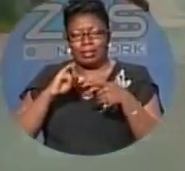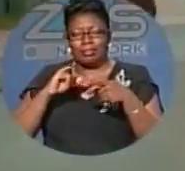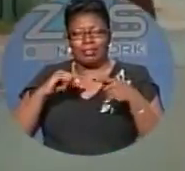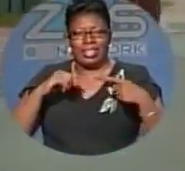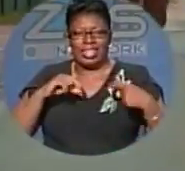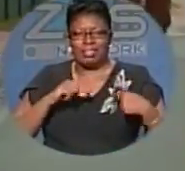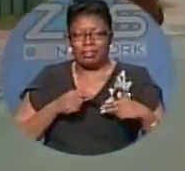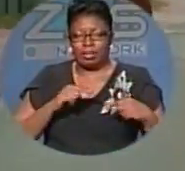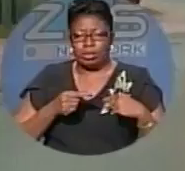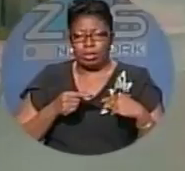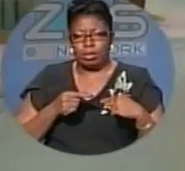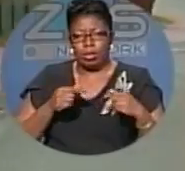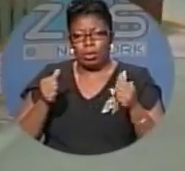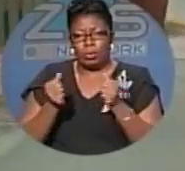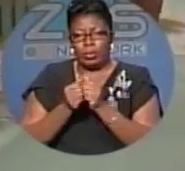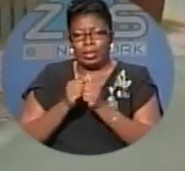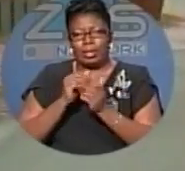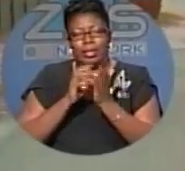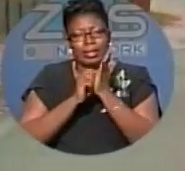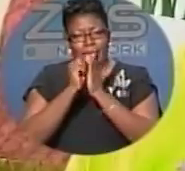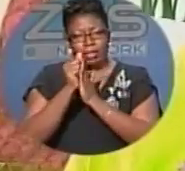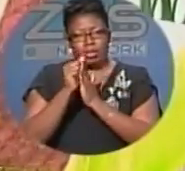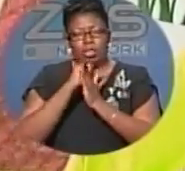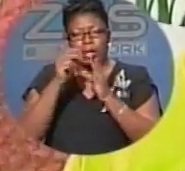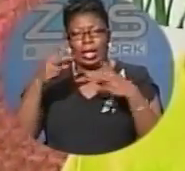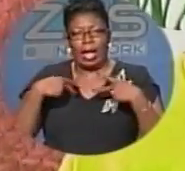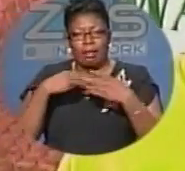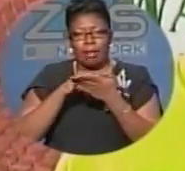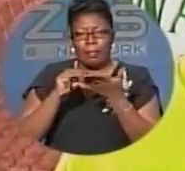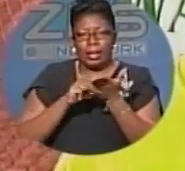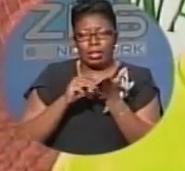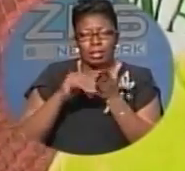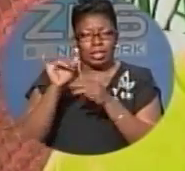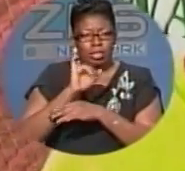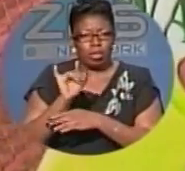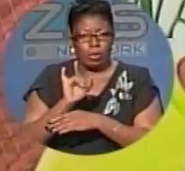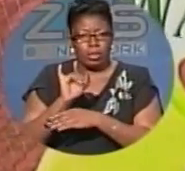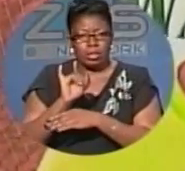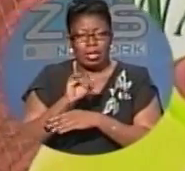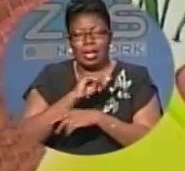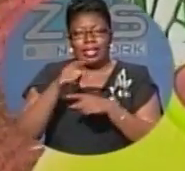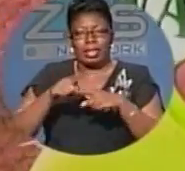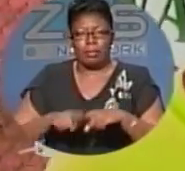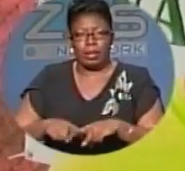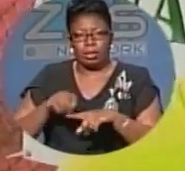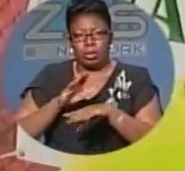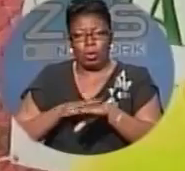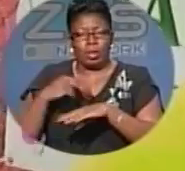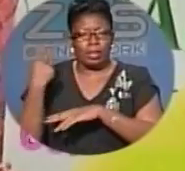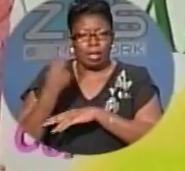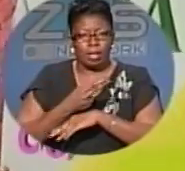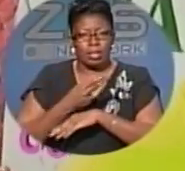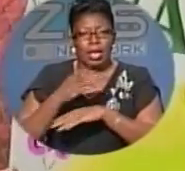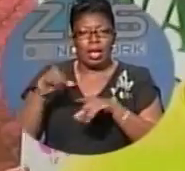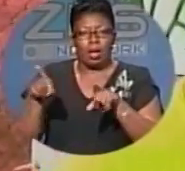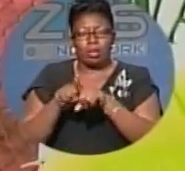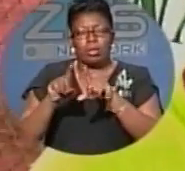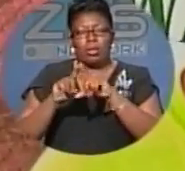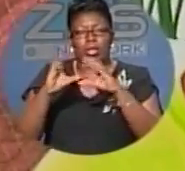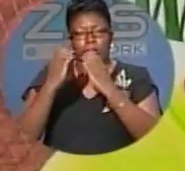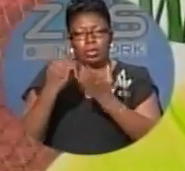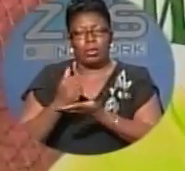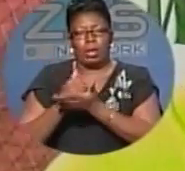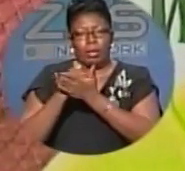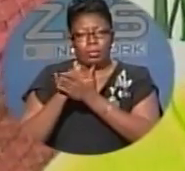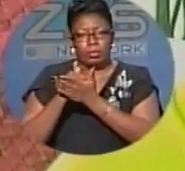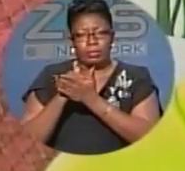cancer, unfortunately, who do not have medical insurance, and they depend on us as well as the community to help them in this fight.